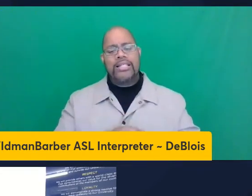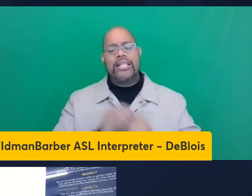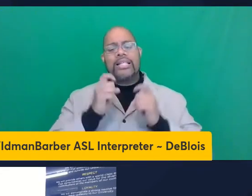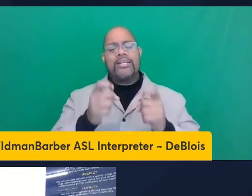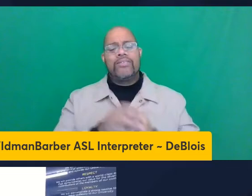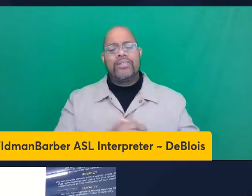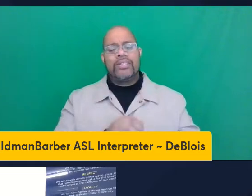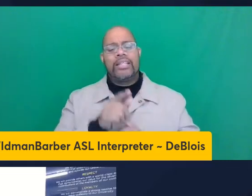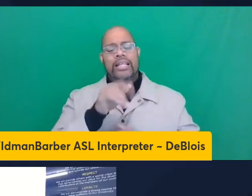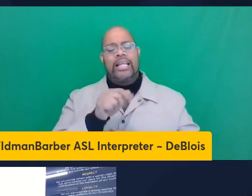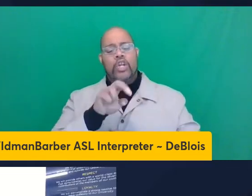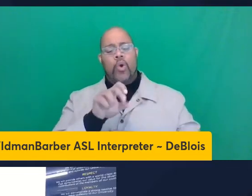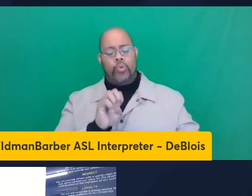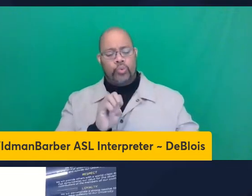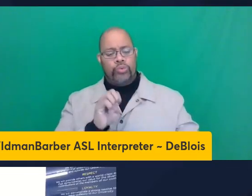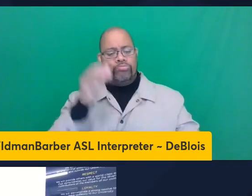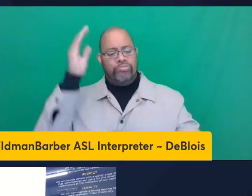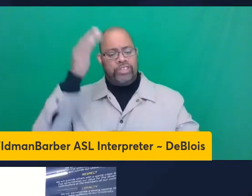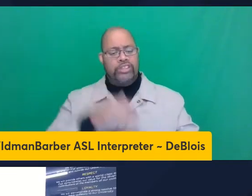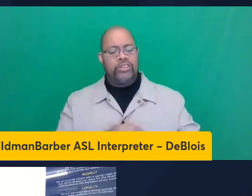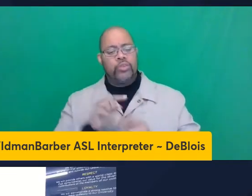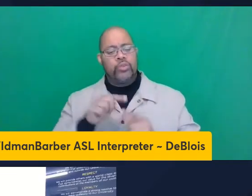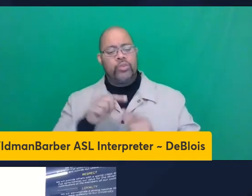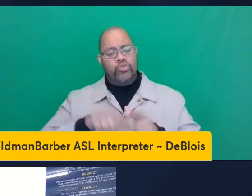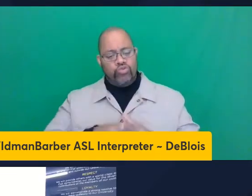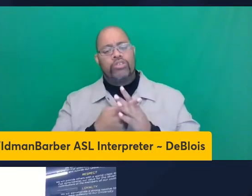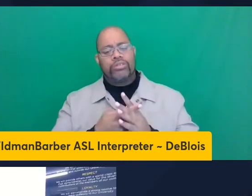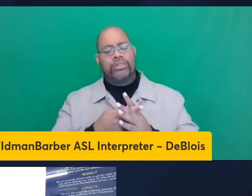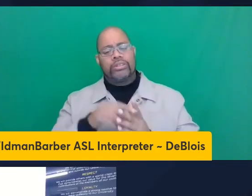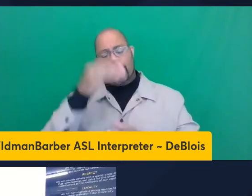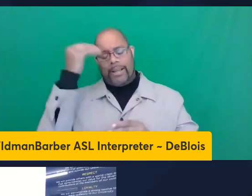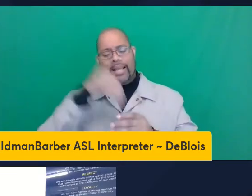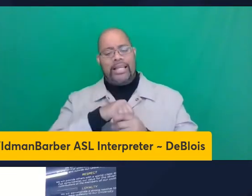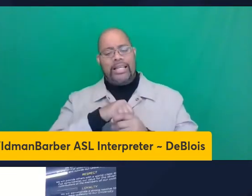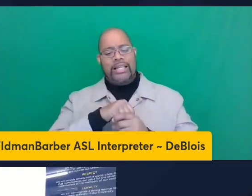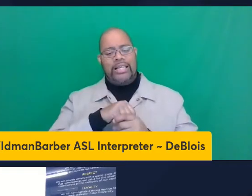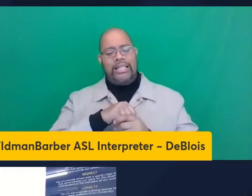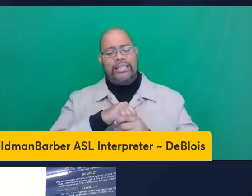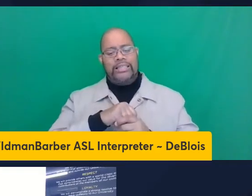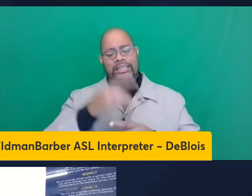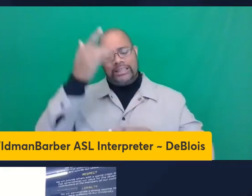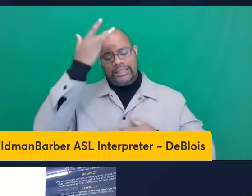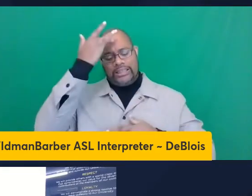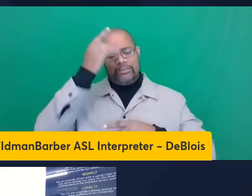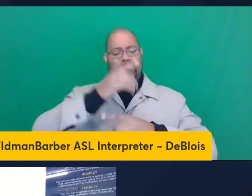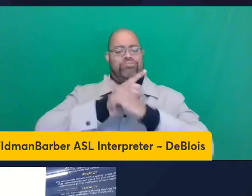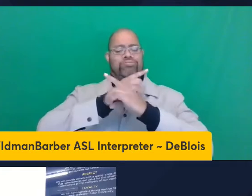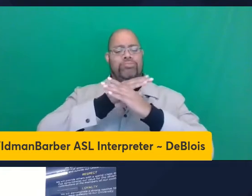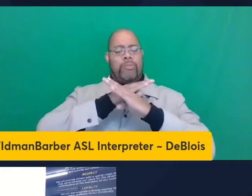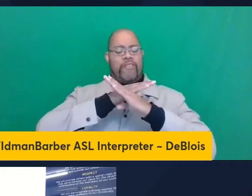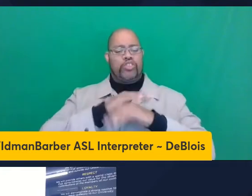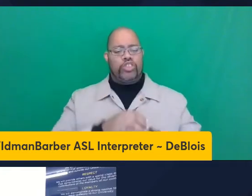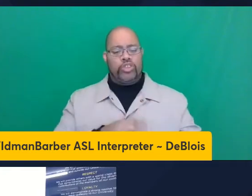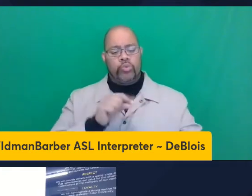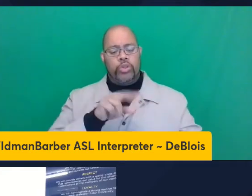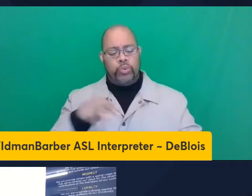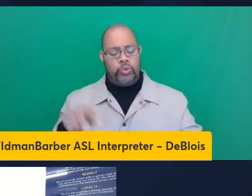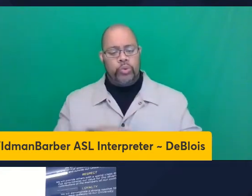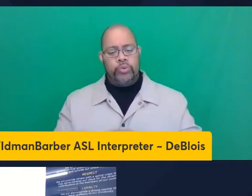the keynote to kick off the Black in Immuno Week 2022.